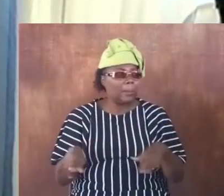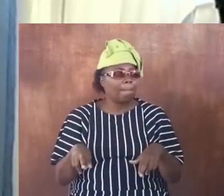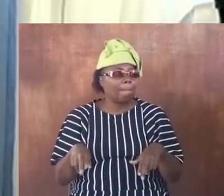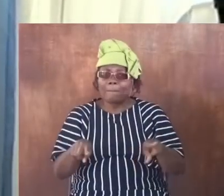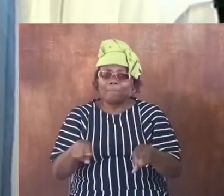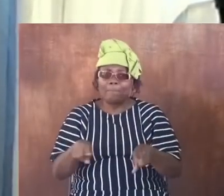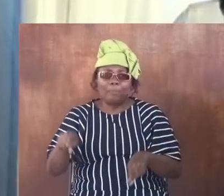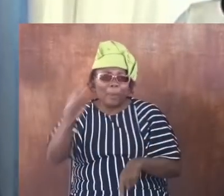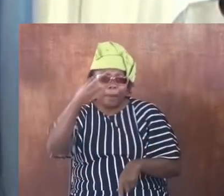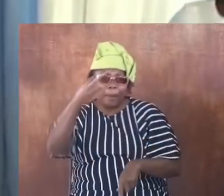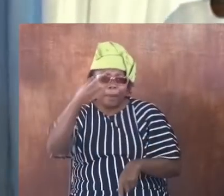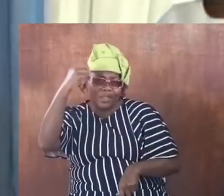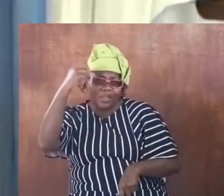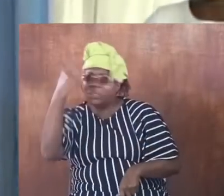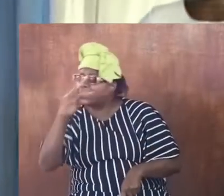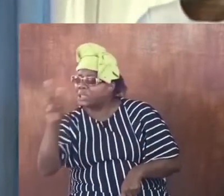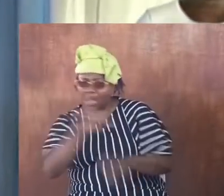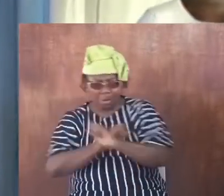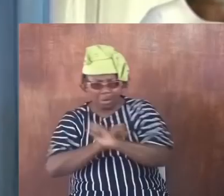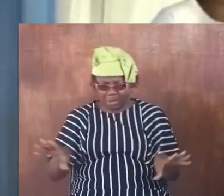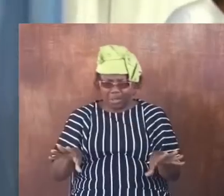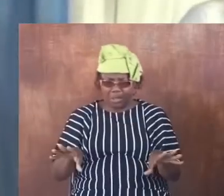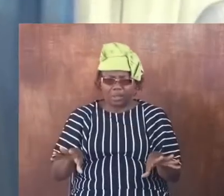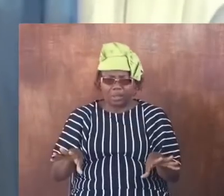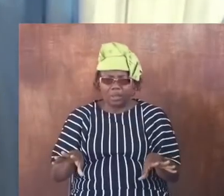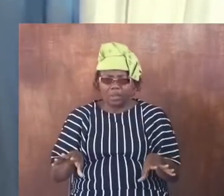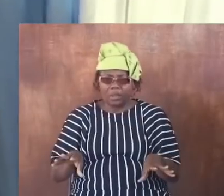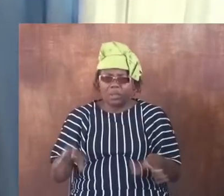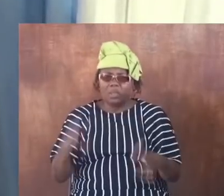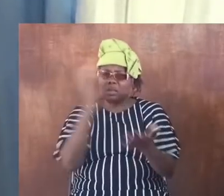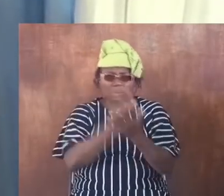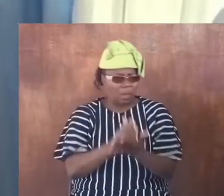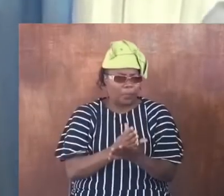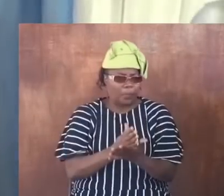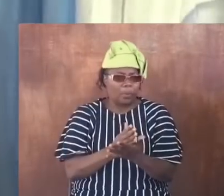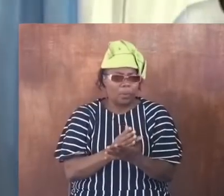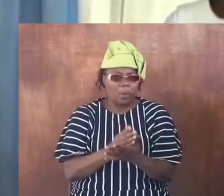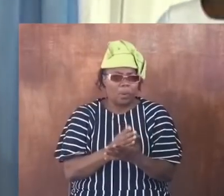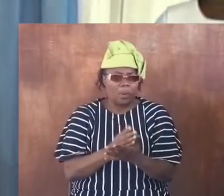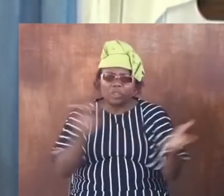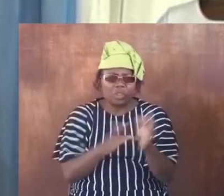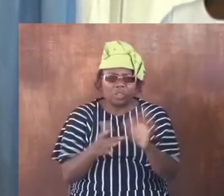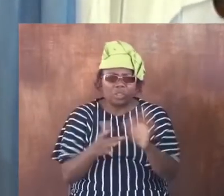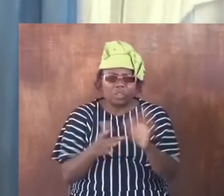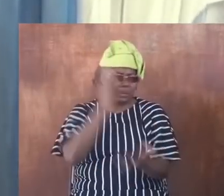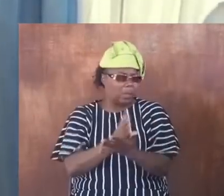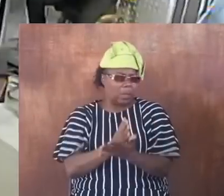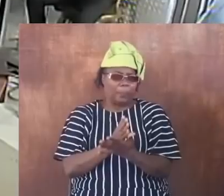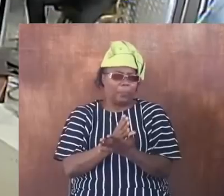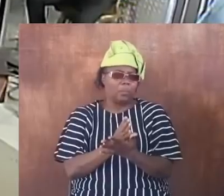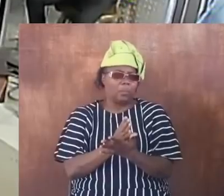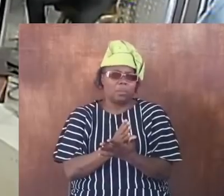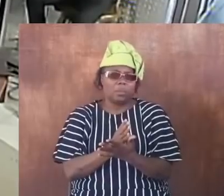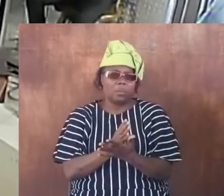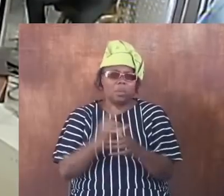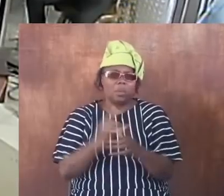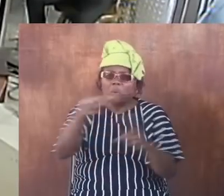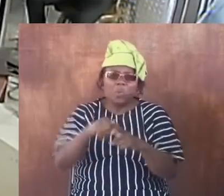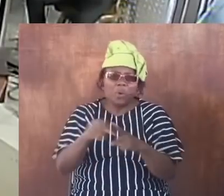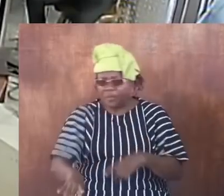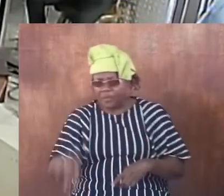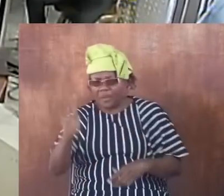nothing, just start push on. But Jesus says stop. But when you find that